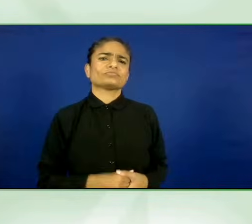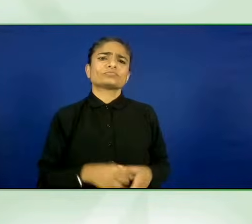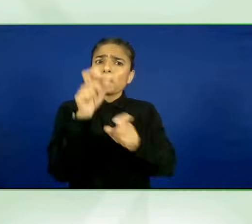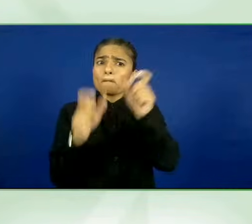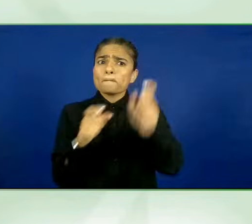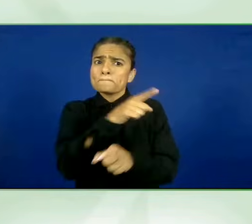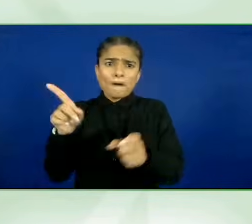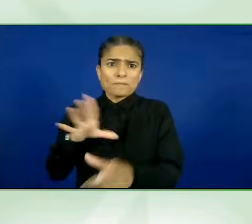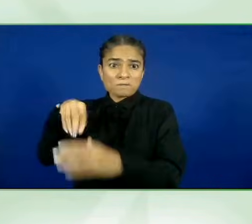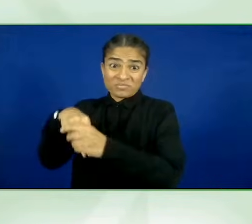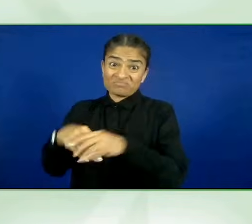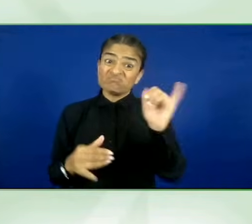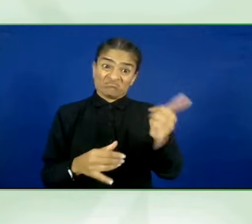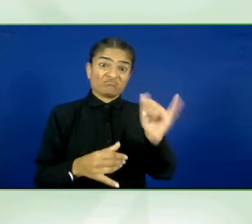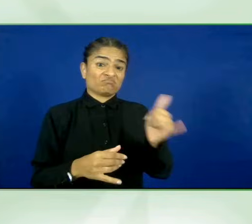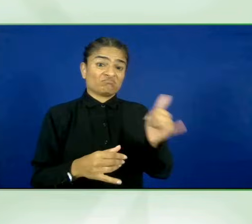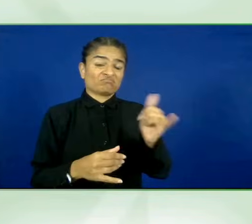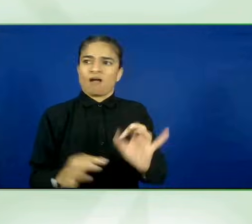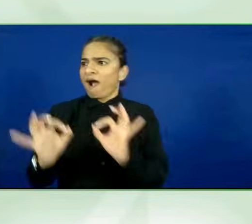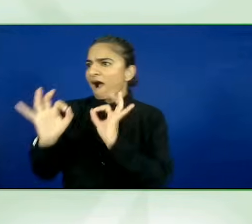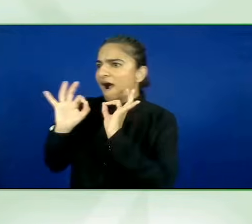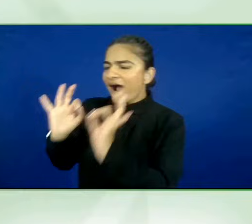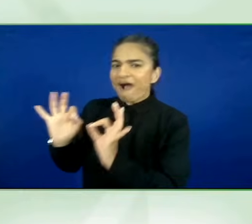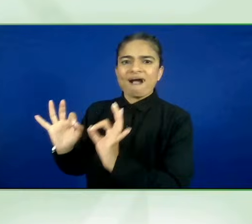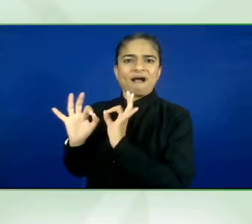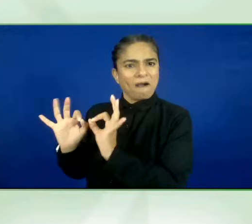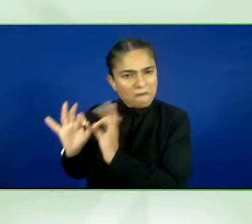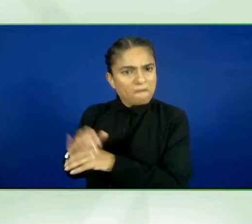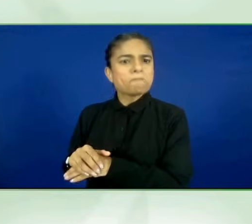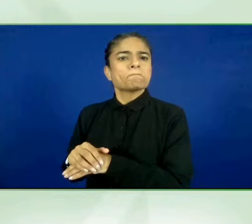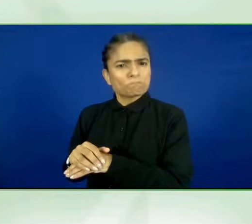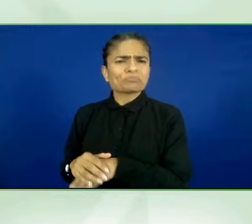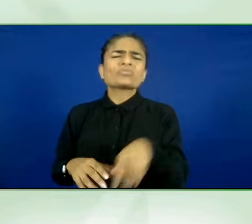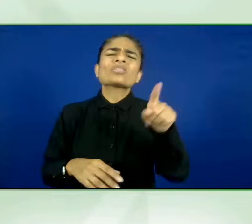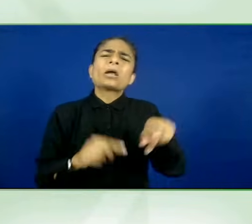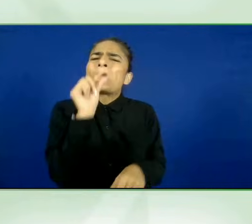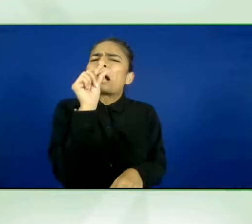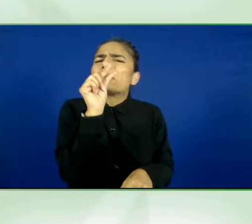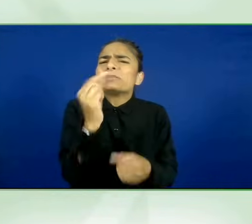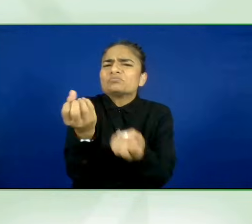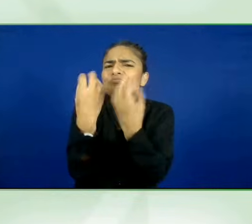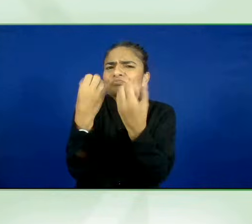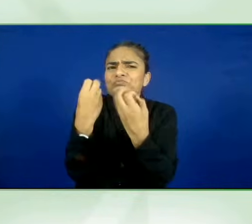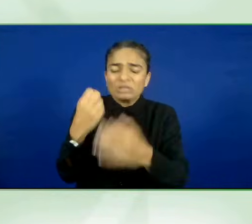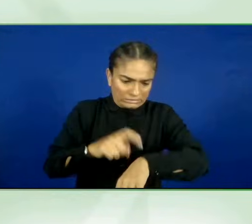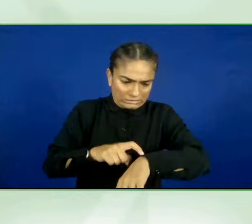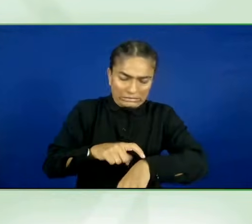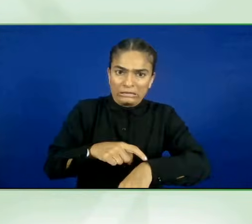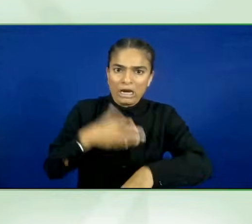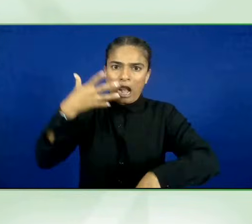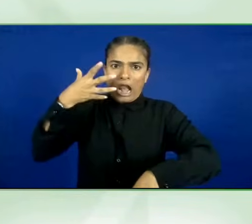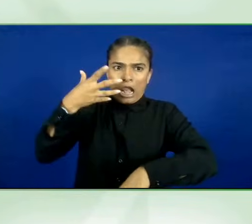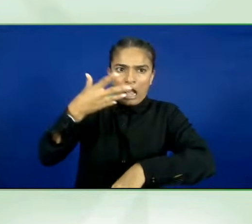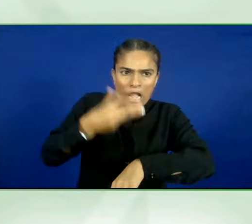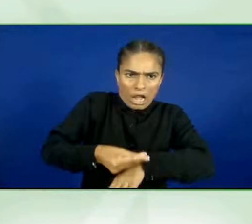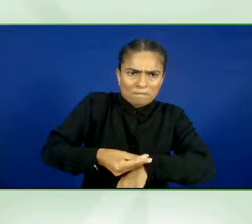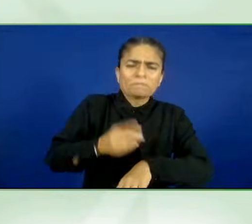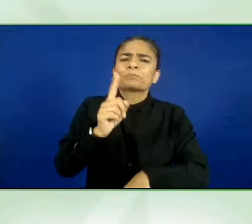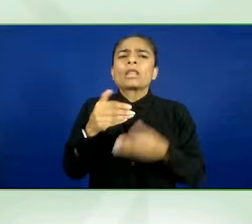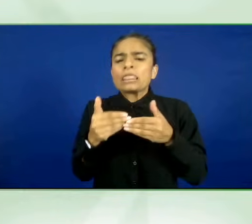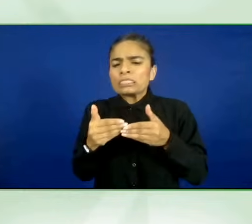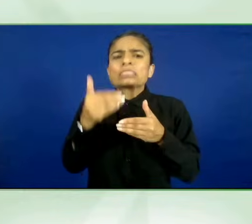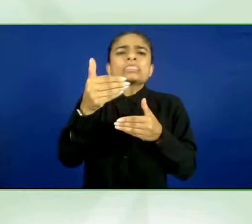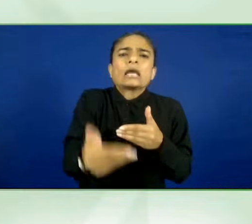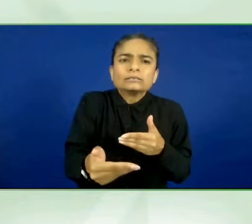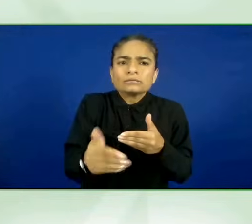great. Could you share, I see that we are almost out of time. Could you share what is next for Nobaflix?